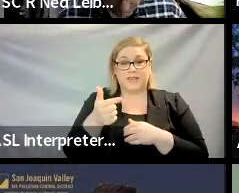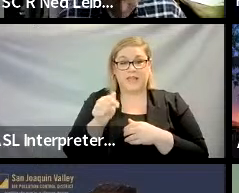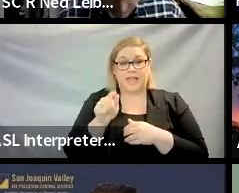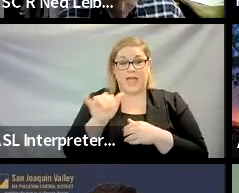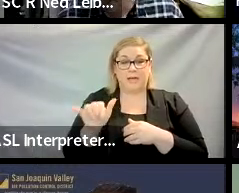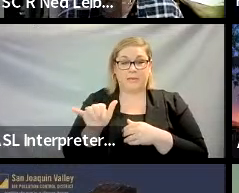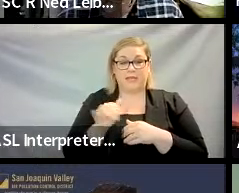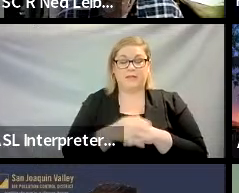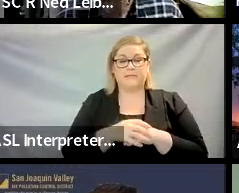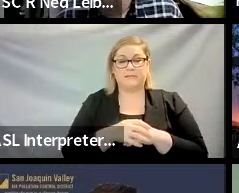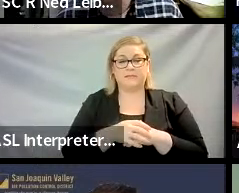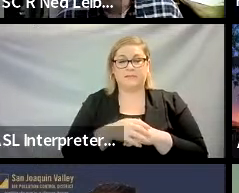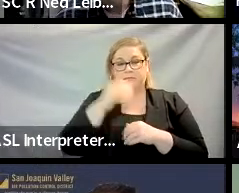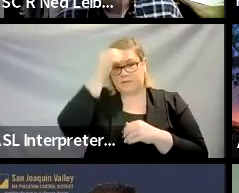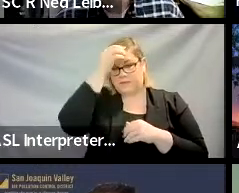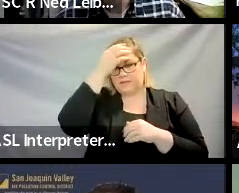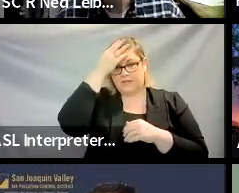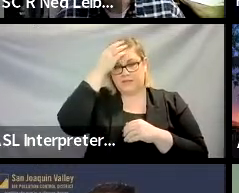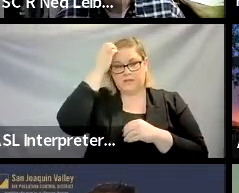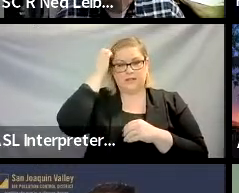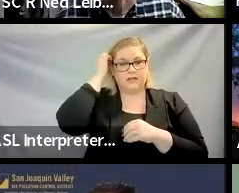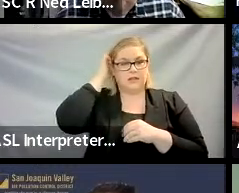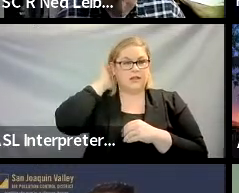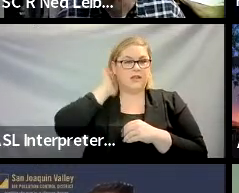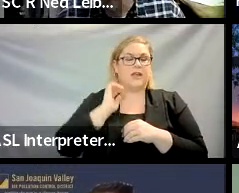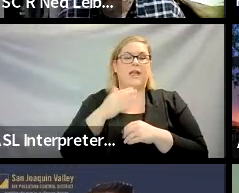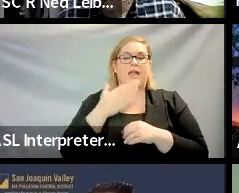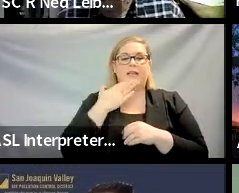you. Thank you, Ryan.